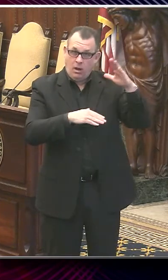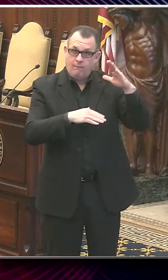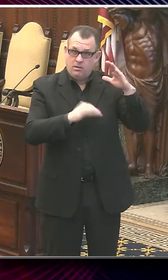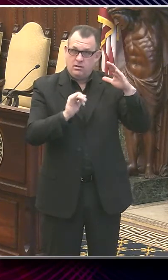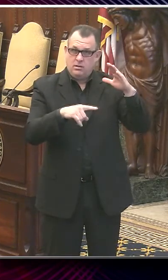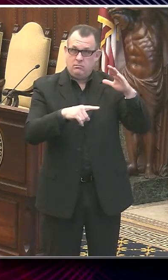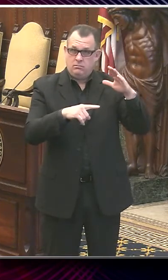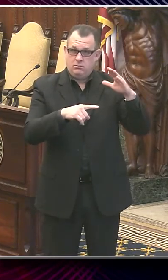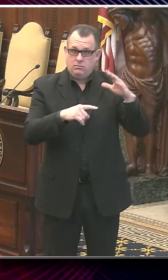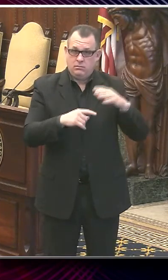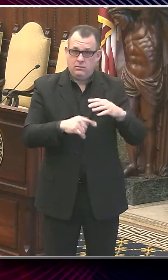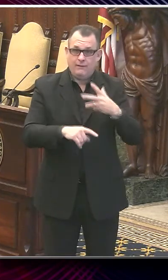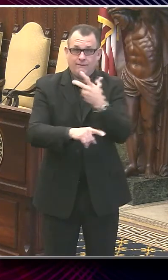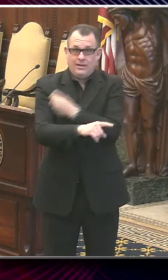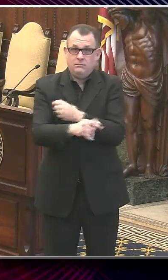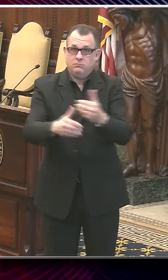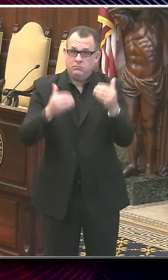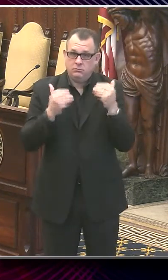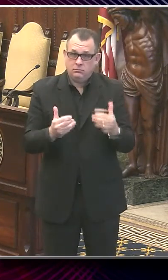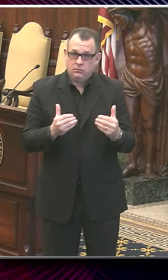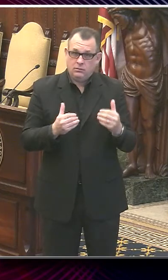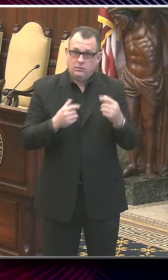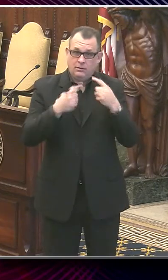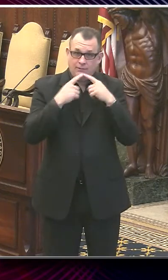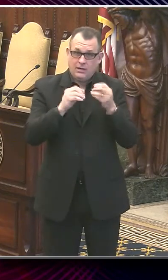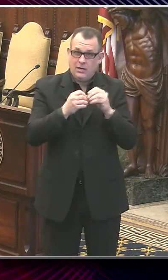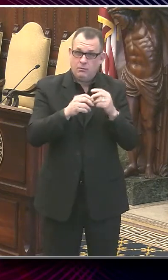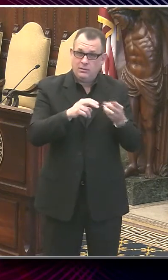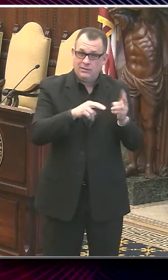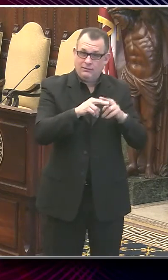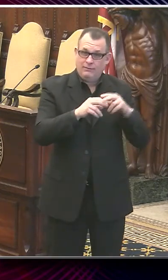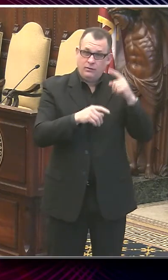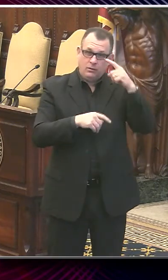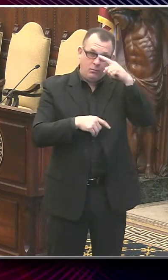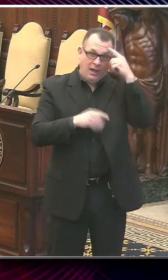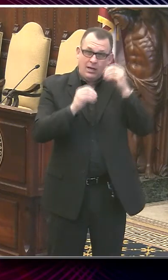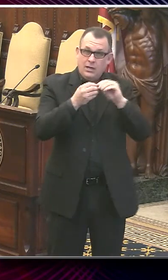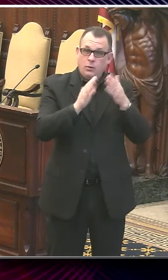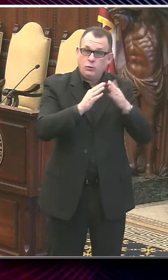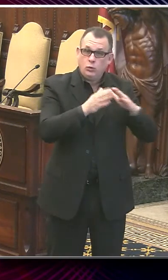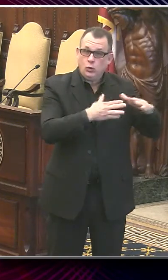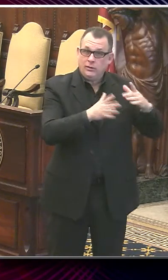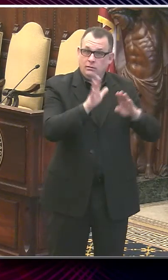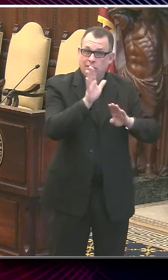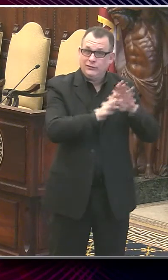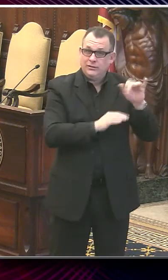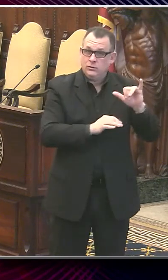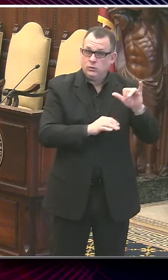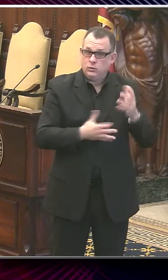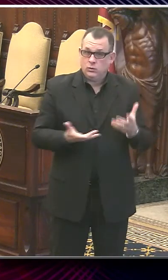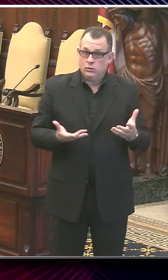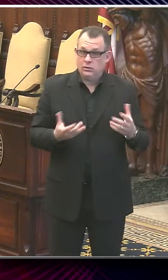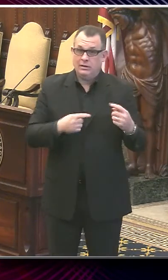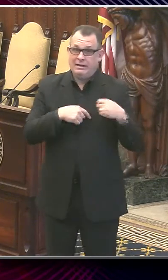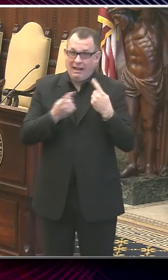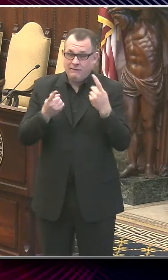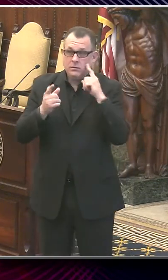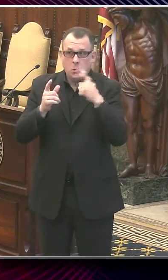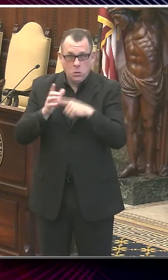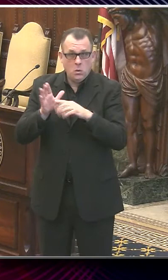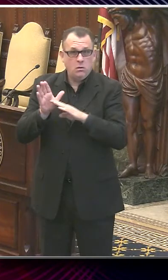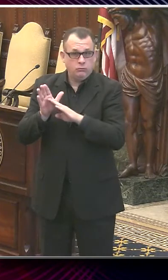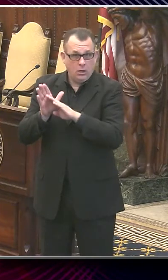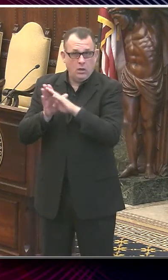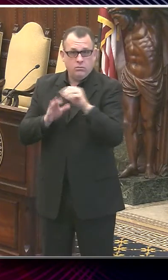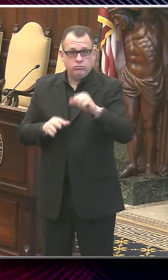get vaccinated. Have the numbers increased in the African-American community? They have increased in the African-American community. They have not